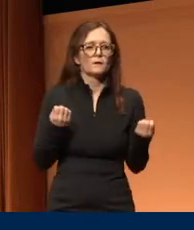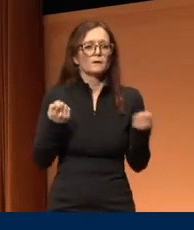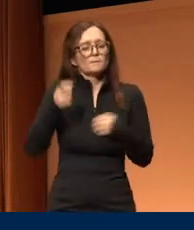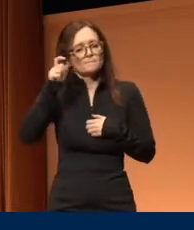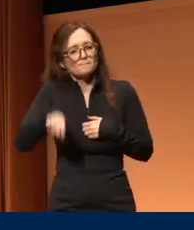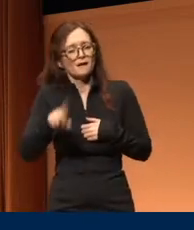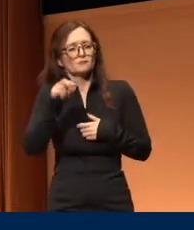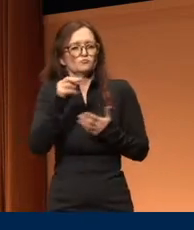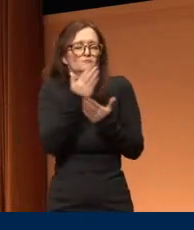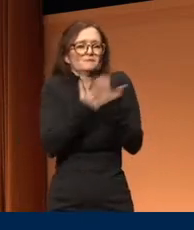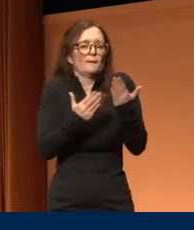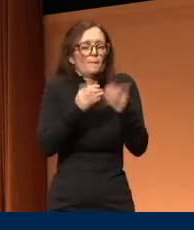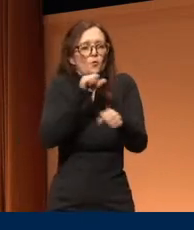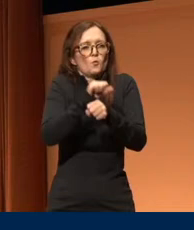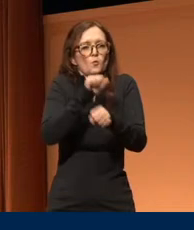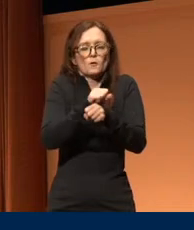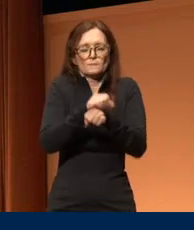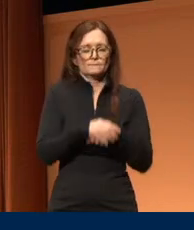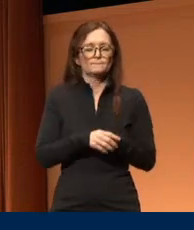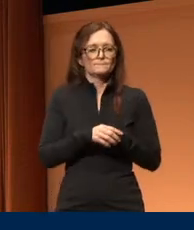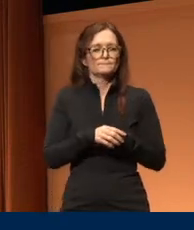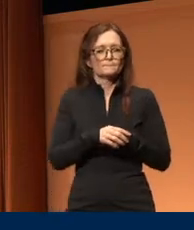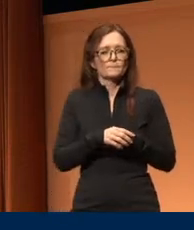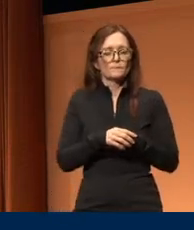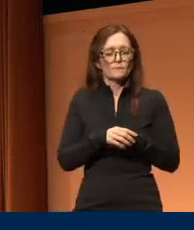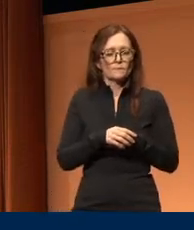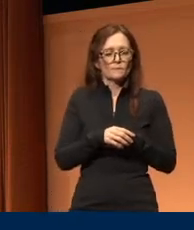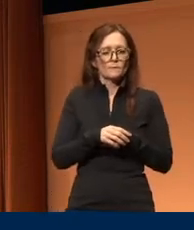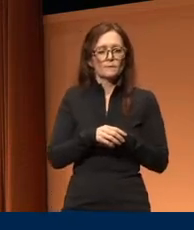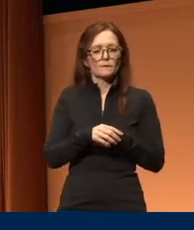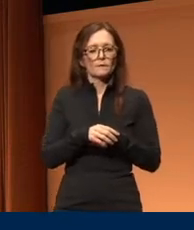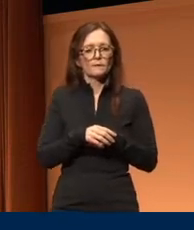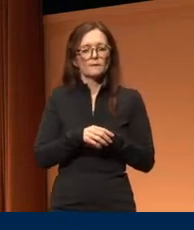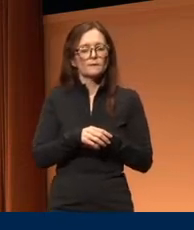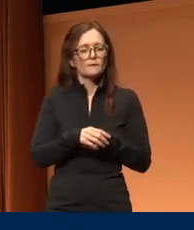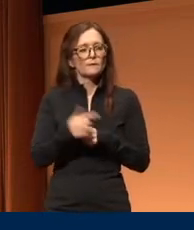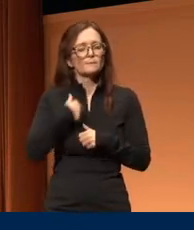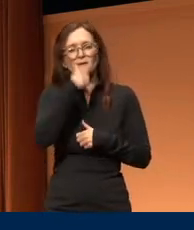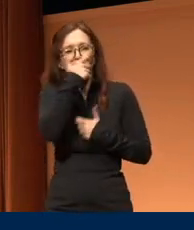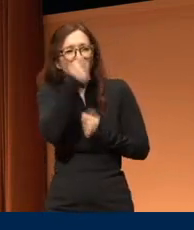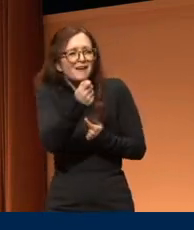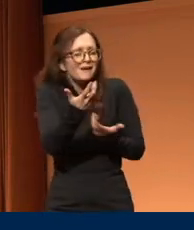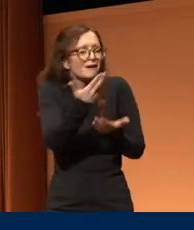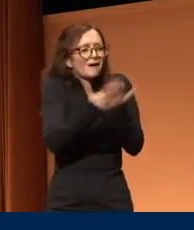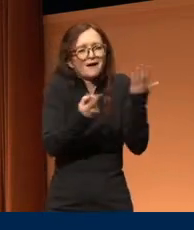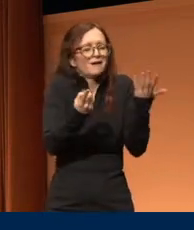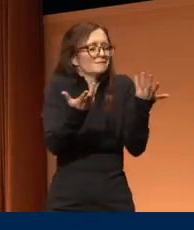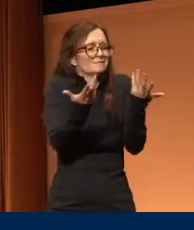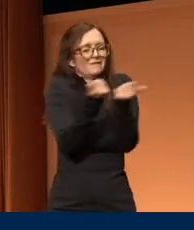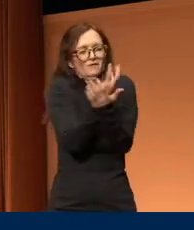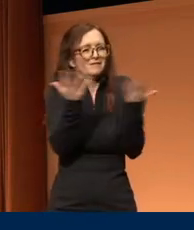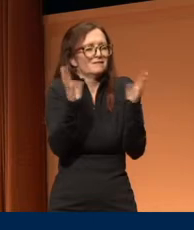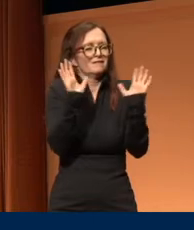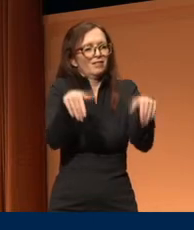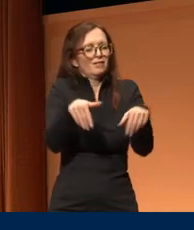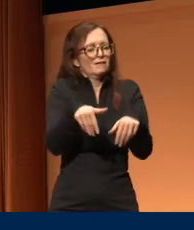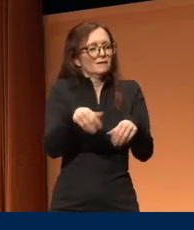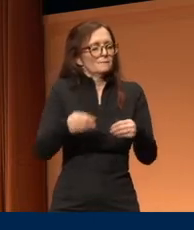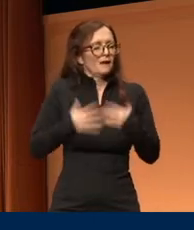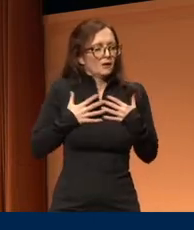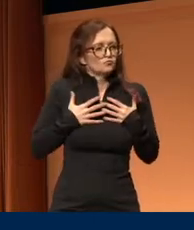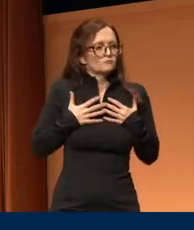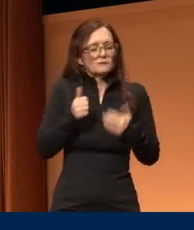doing some of the work, perhaps most of the work. Like them, I'm now interested in how certain soul processes and